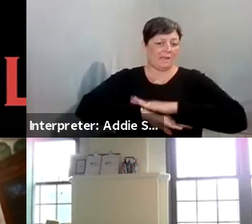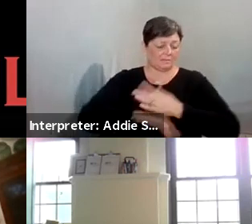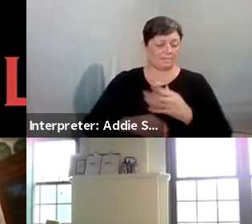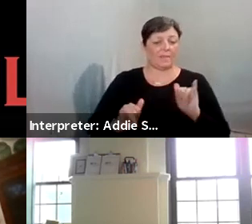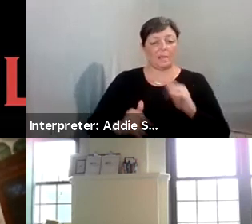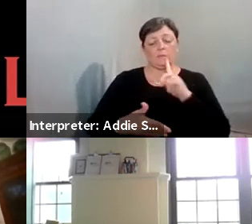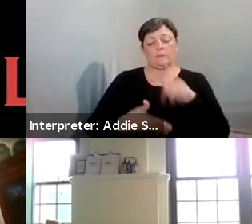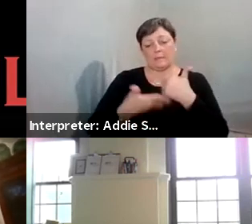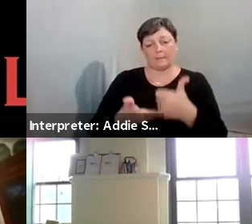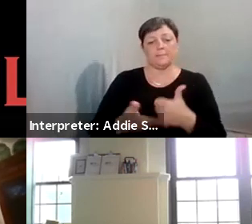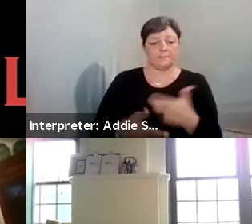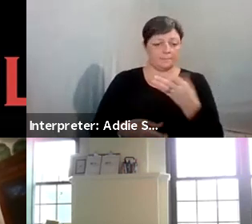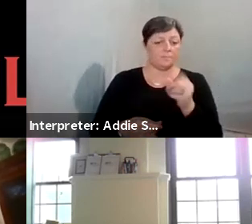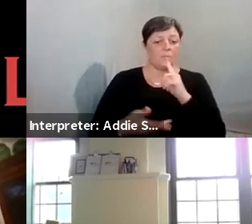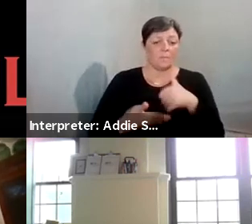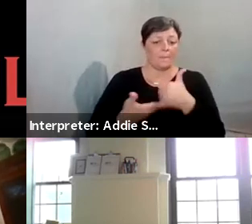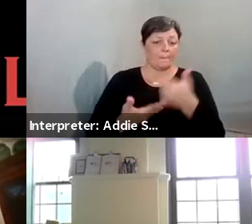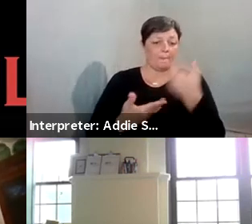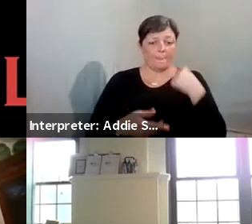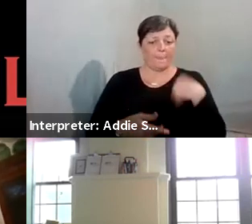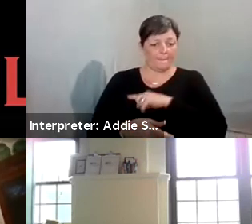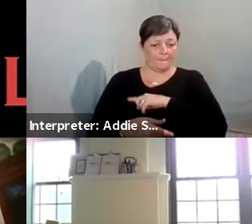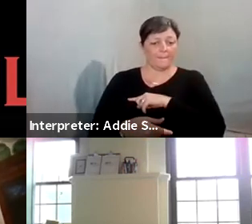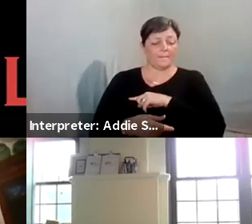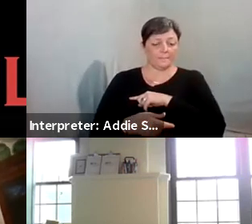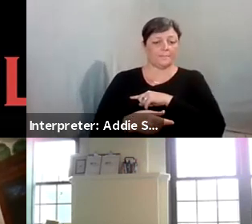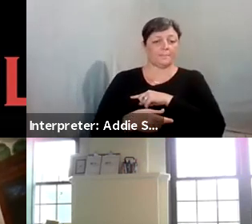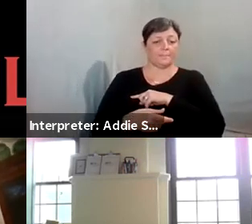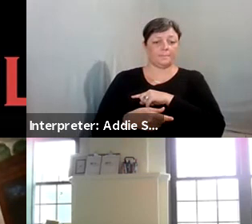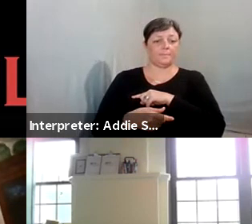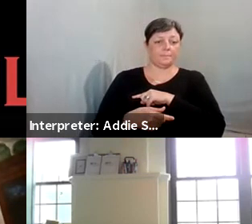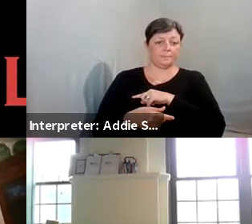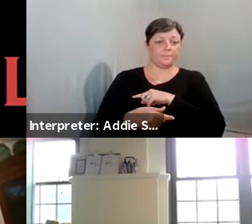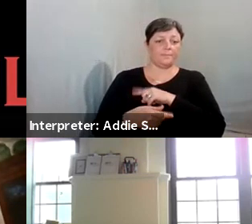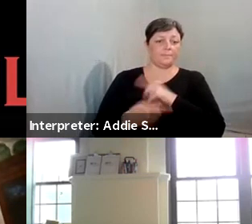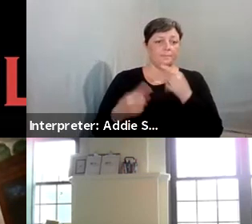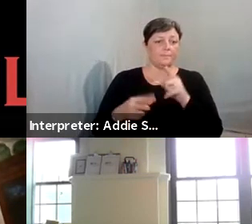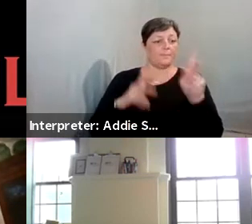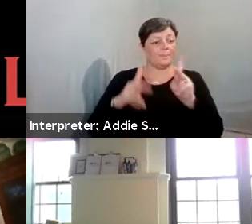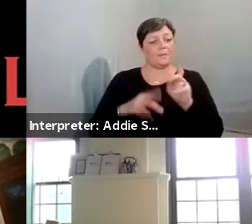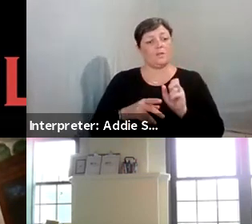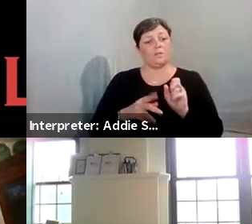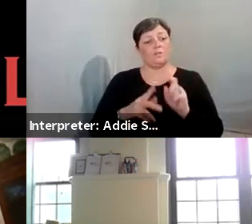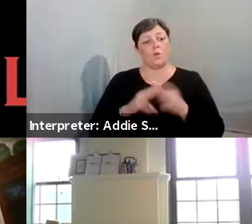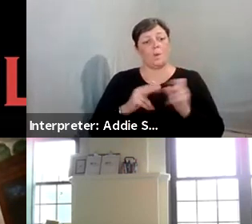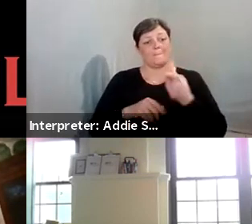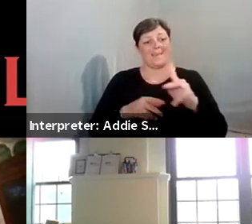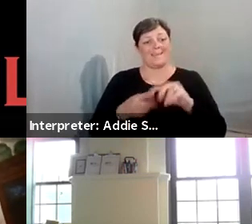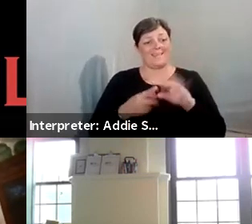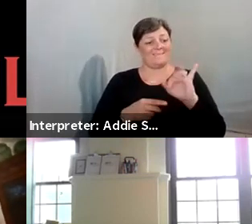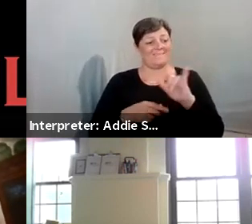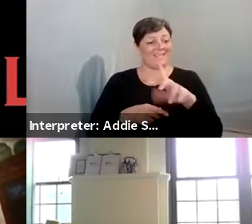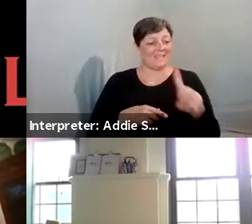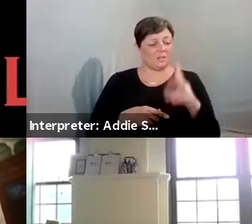a big help. It's also been a help for us as people are starting to go back out in the field, to know